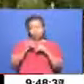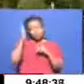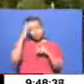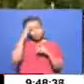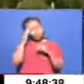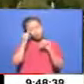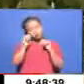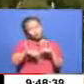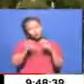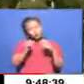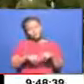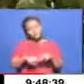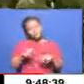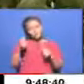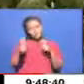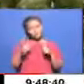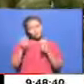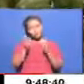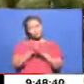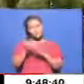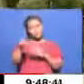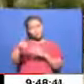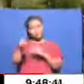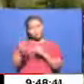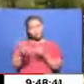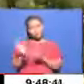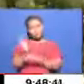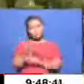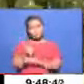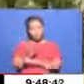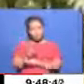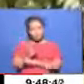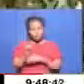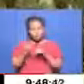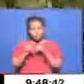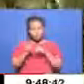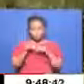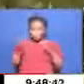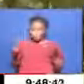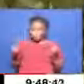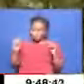we have in the fish industry and how we can be able to exploit it,